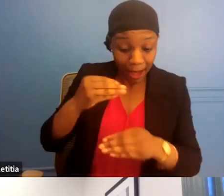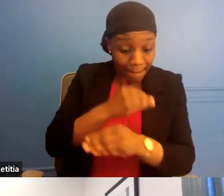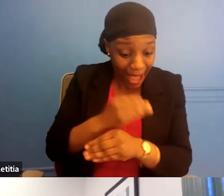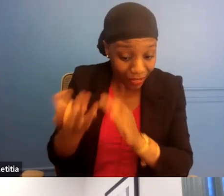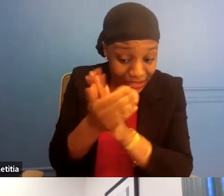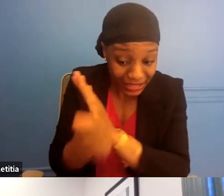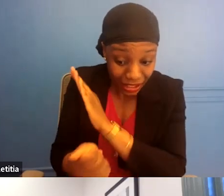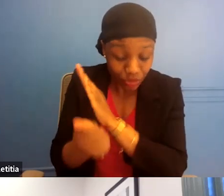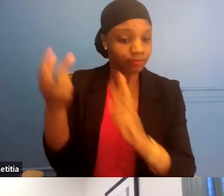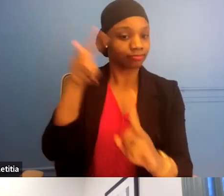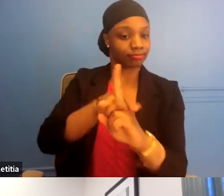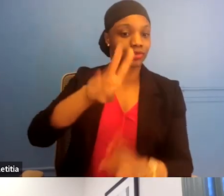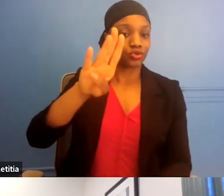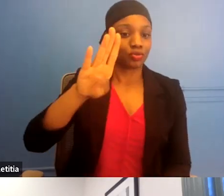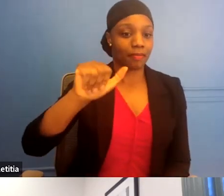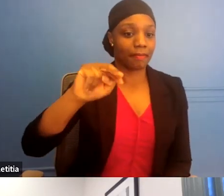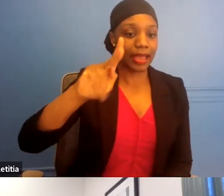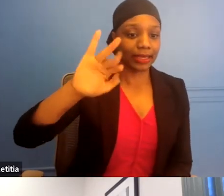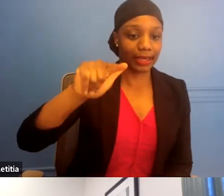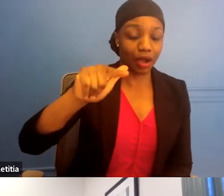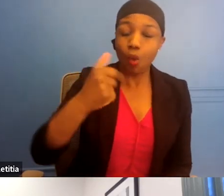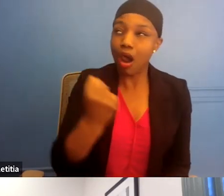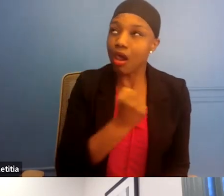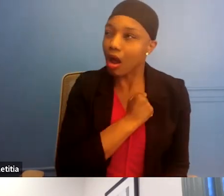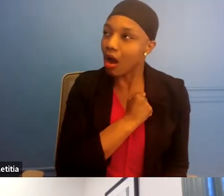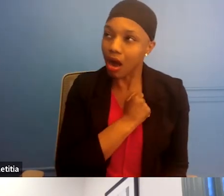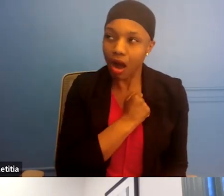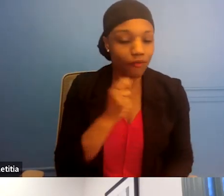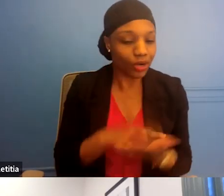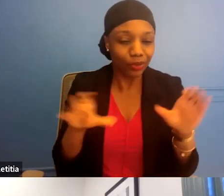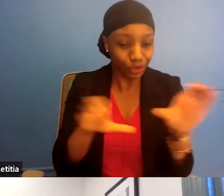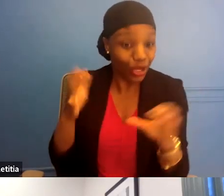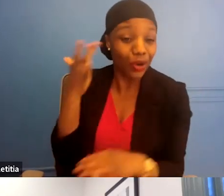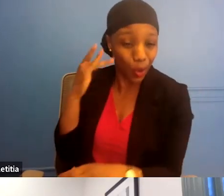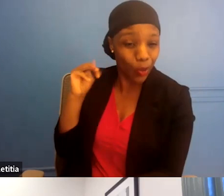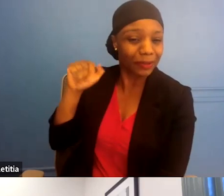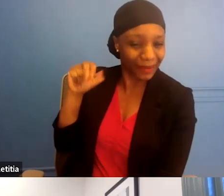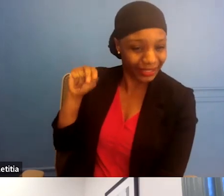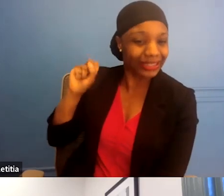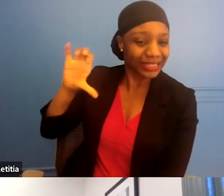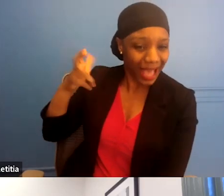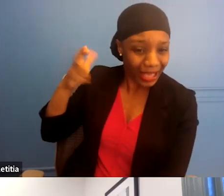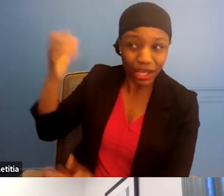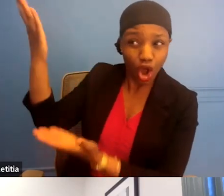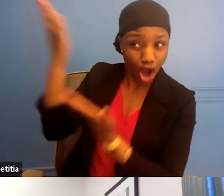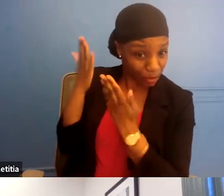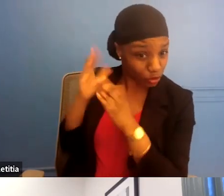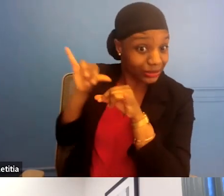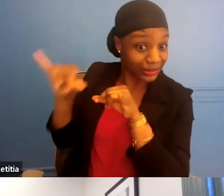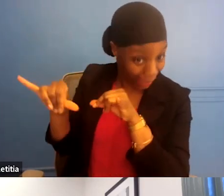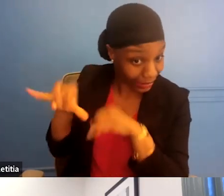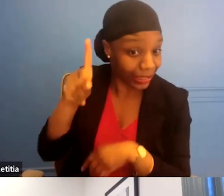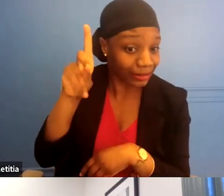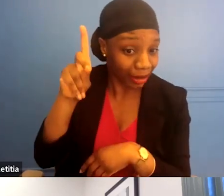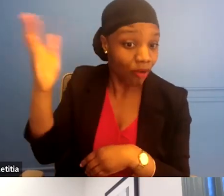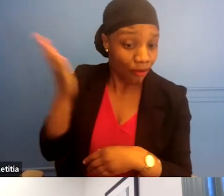investment banking was something that I loved. I loved what I was doing at Goldman. They gave me an offer to stay. And actually, at the prodding